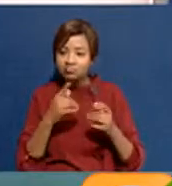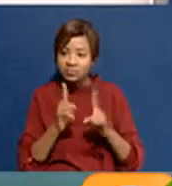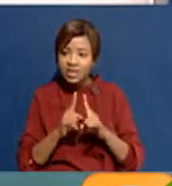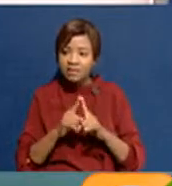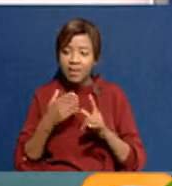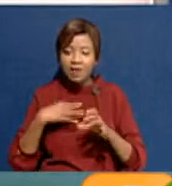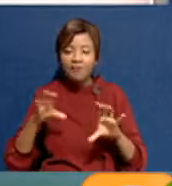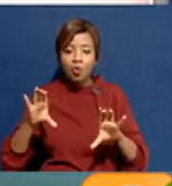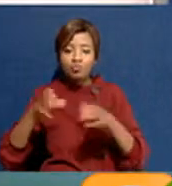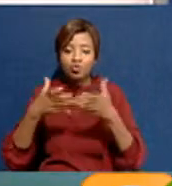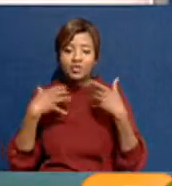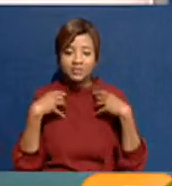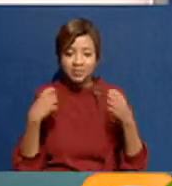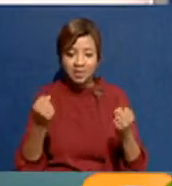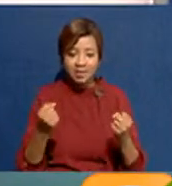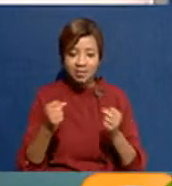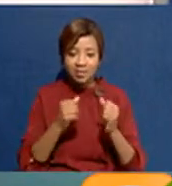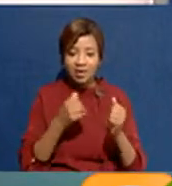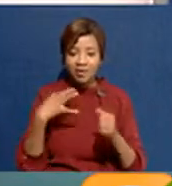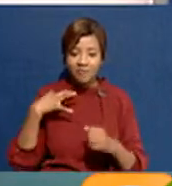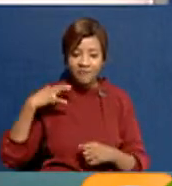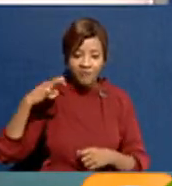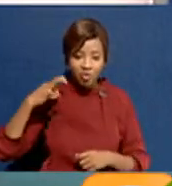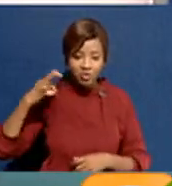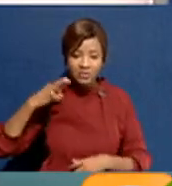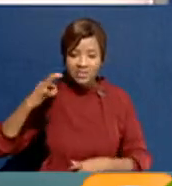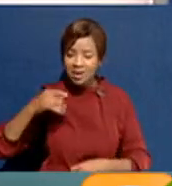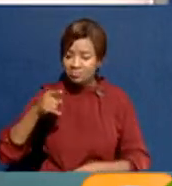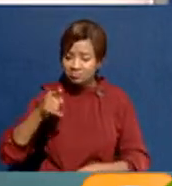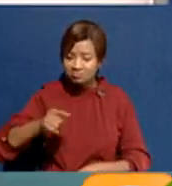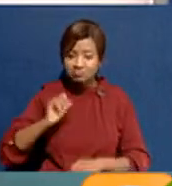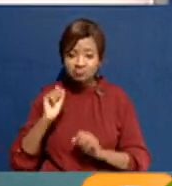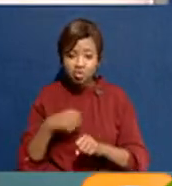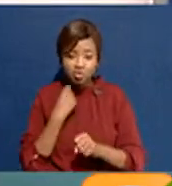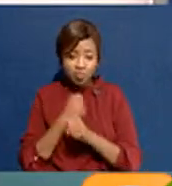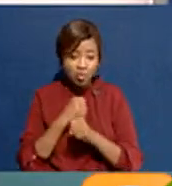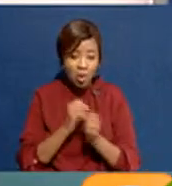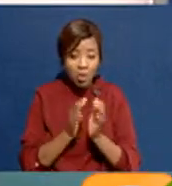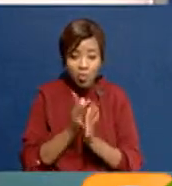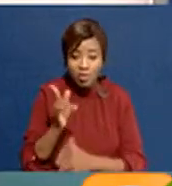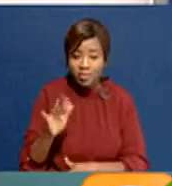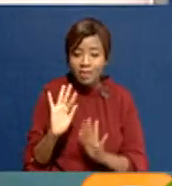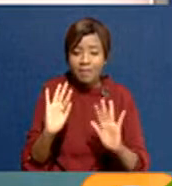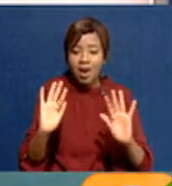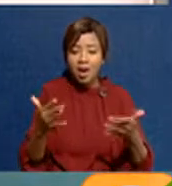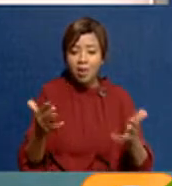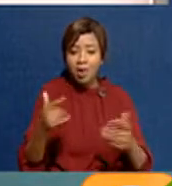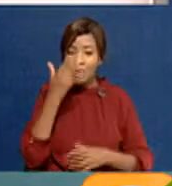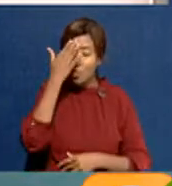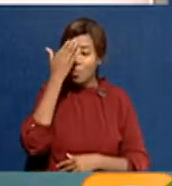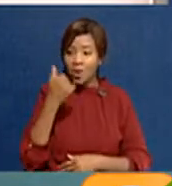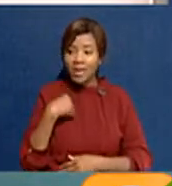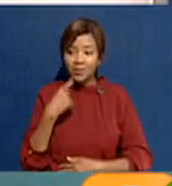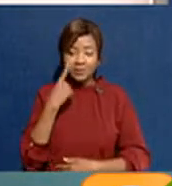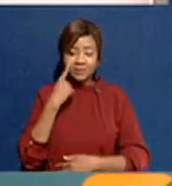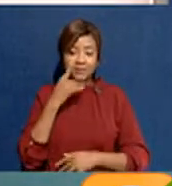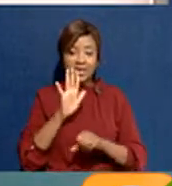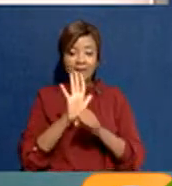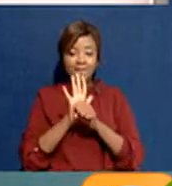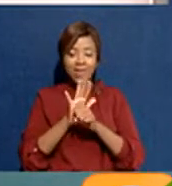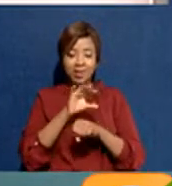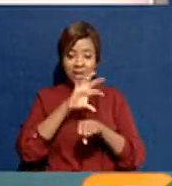right? And how we can kind of leverage on that existing network. We're seeing that happening quite effectively in counties like